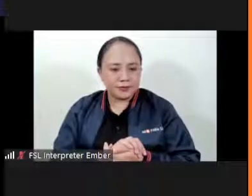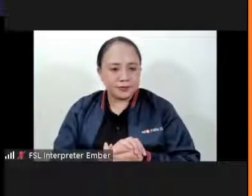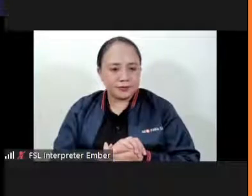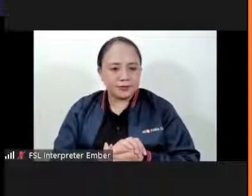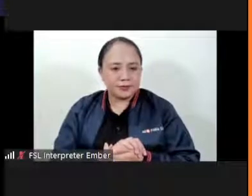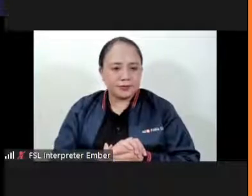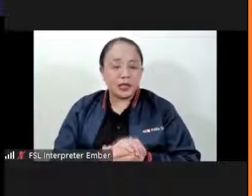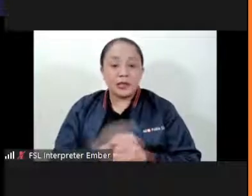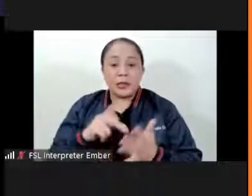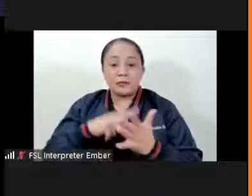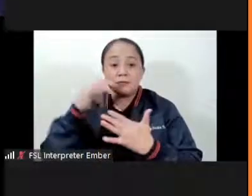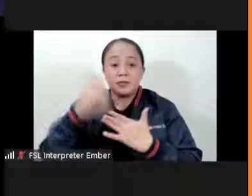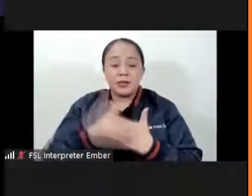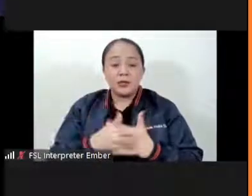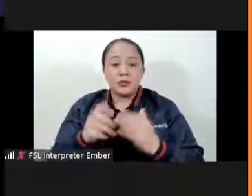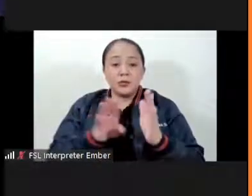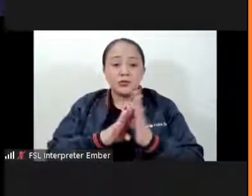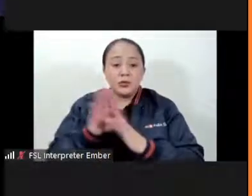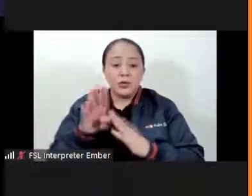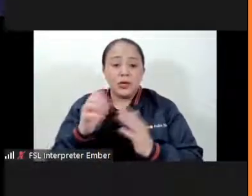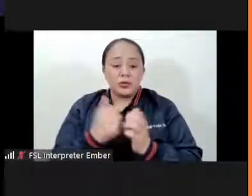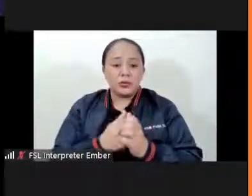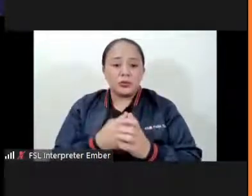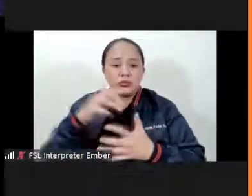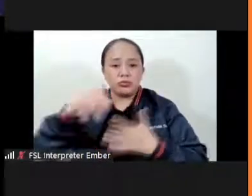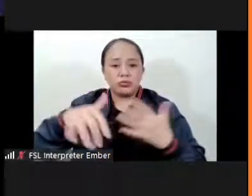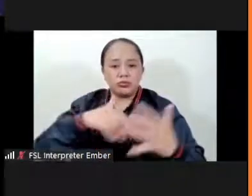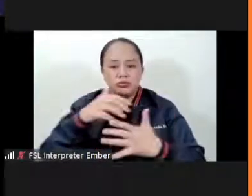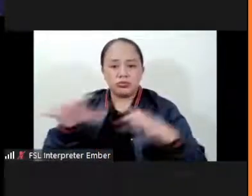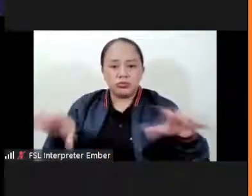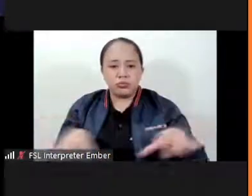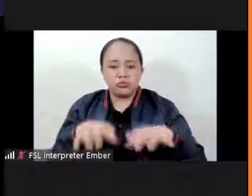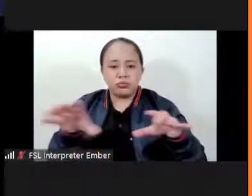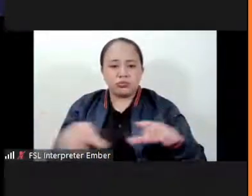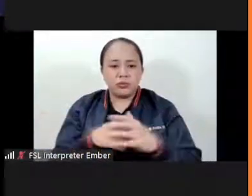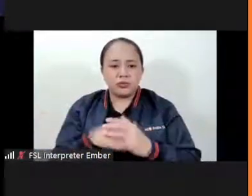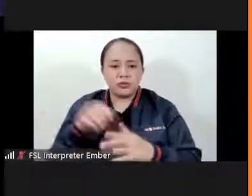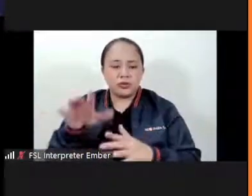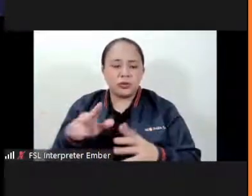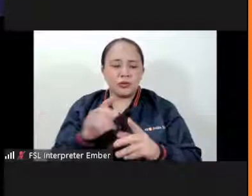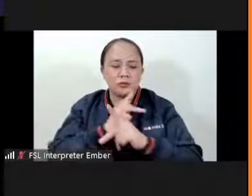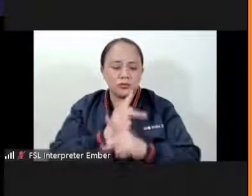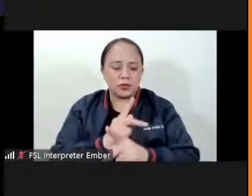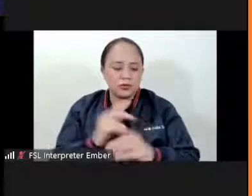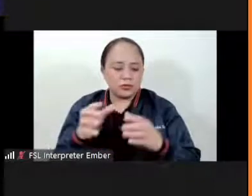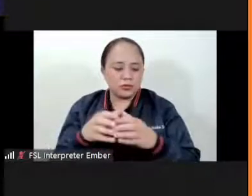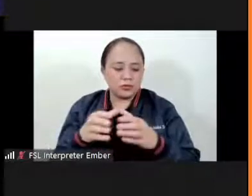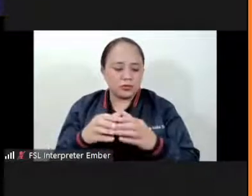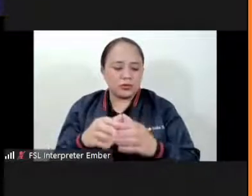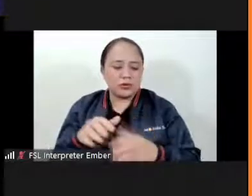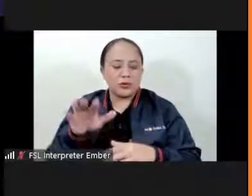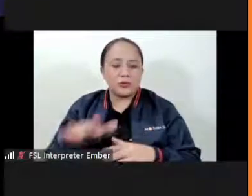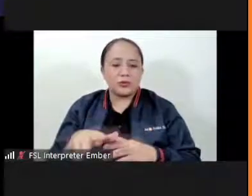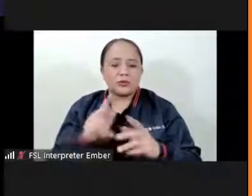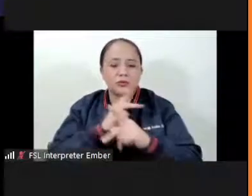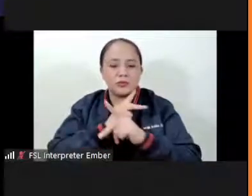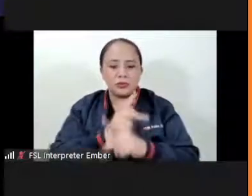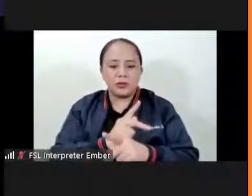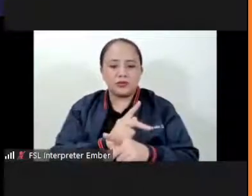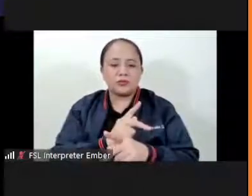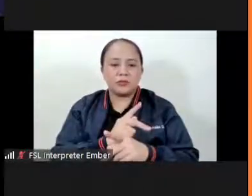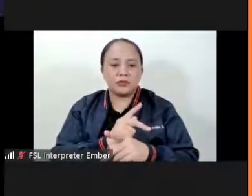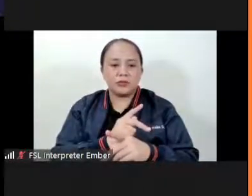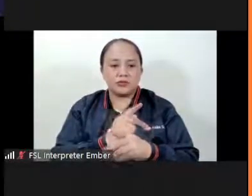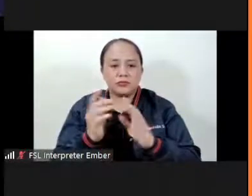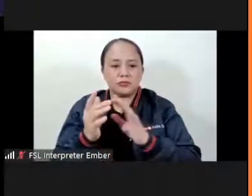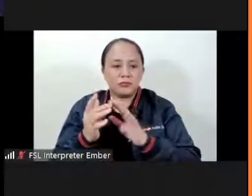This project was developed through the collaborative efforts of the Child Protection Unit, Child Protection Network, UNICEF, and